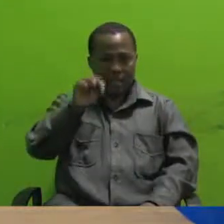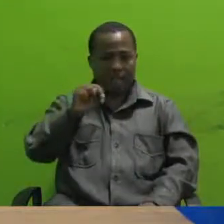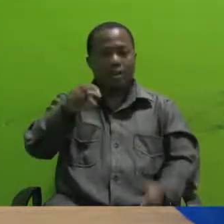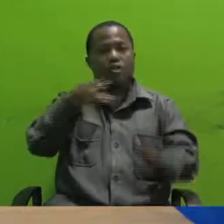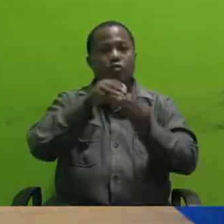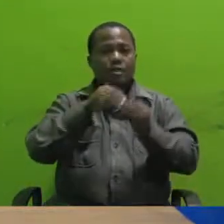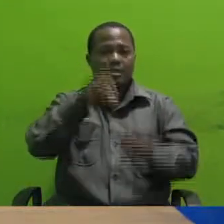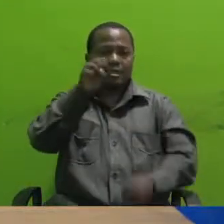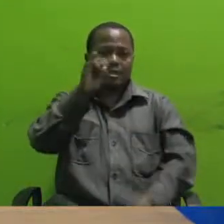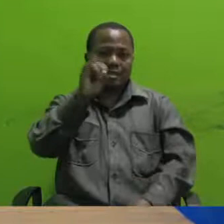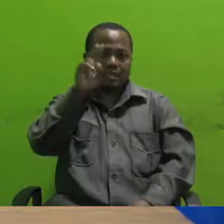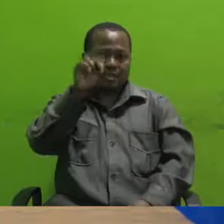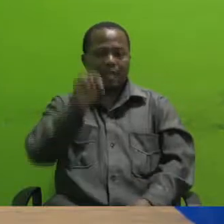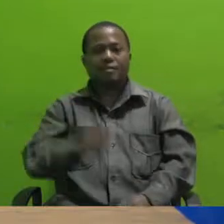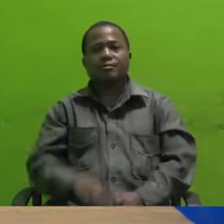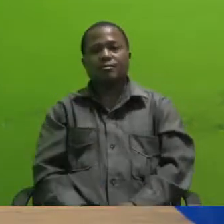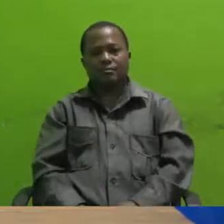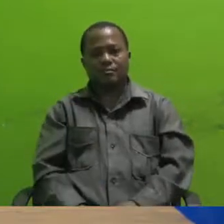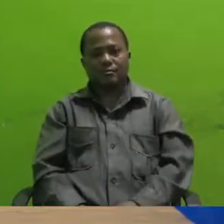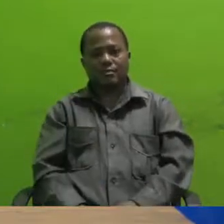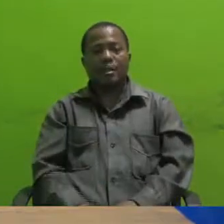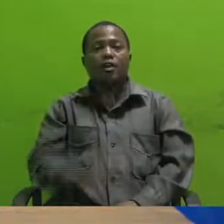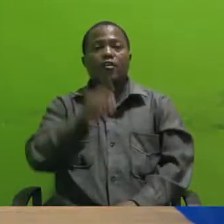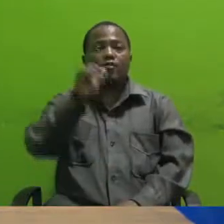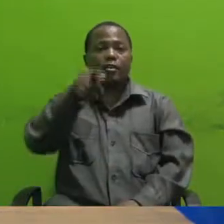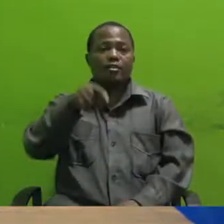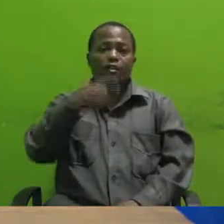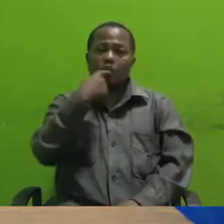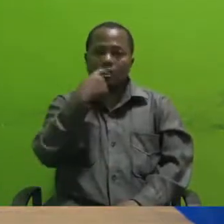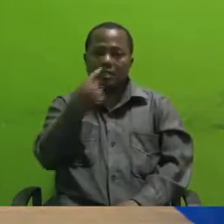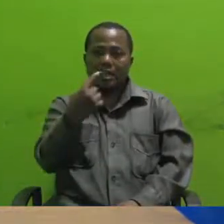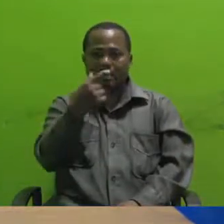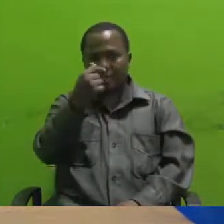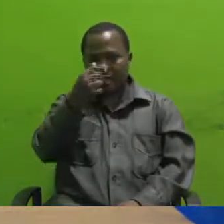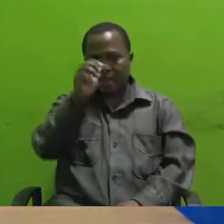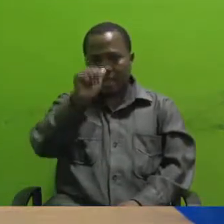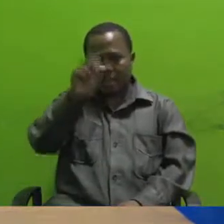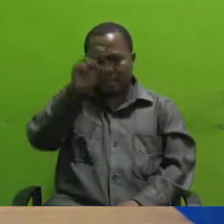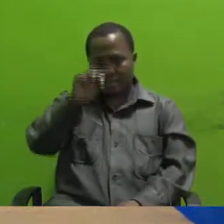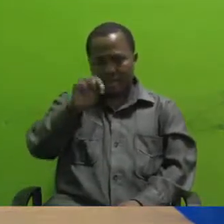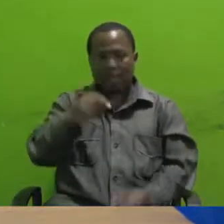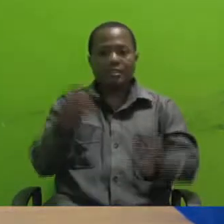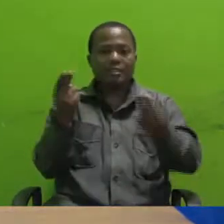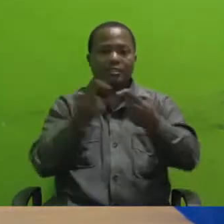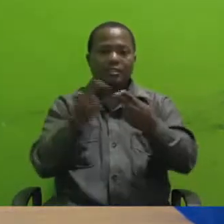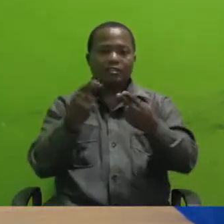and sine and cosine, and we only say that the tangent is equal